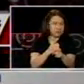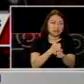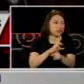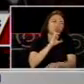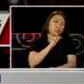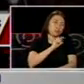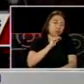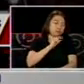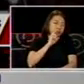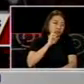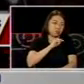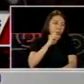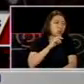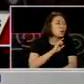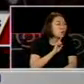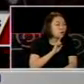Hindi po, Your Honor.